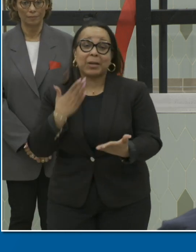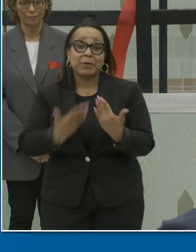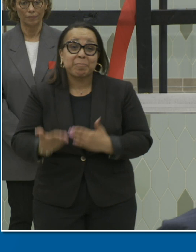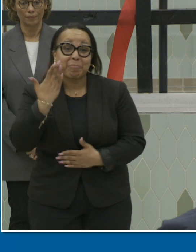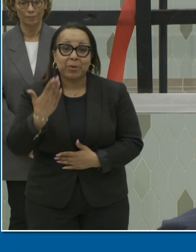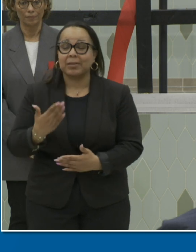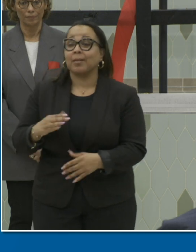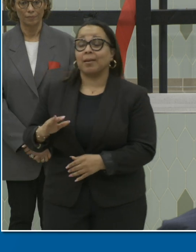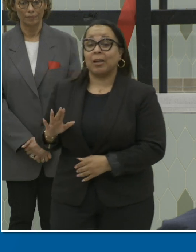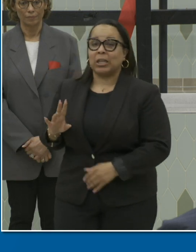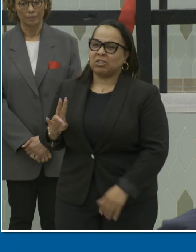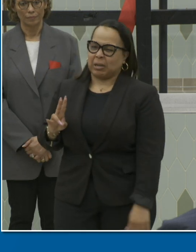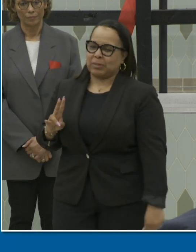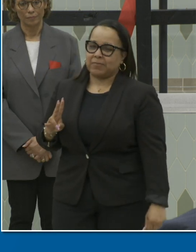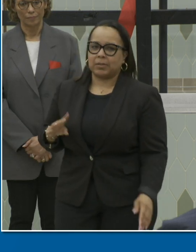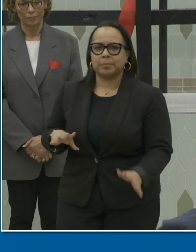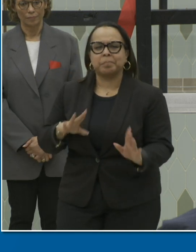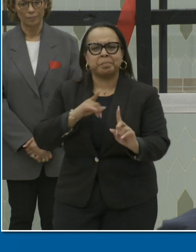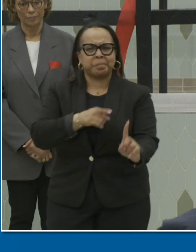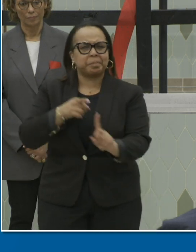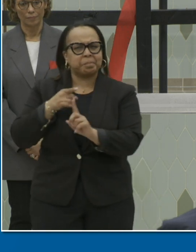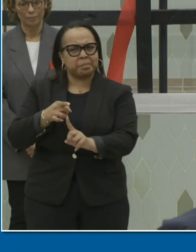Good morning.